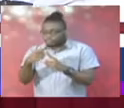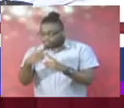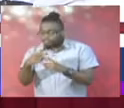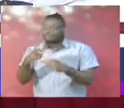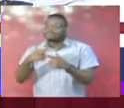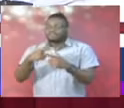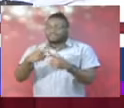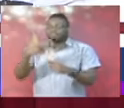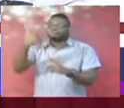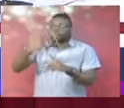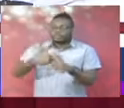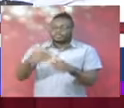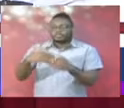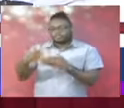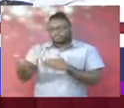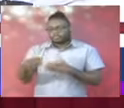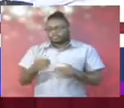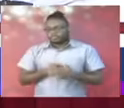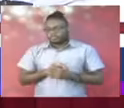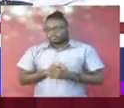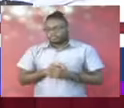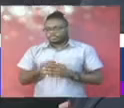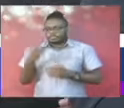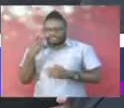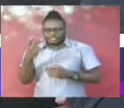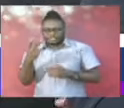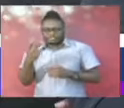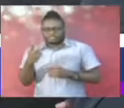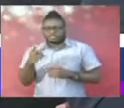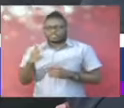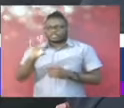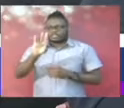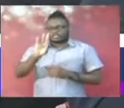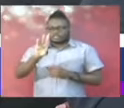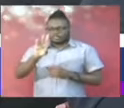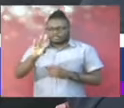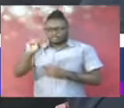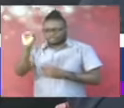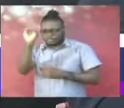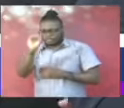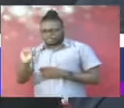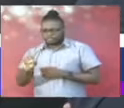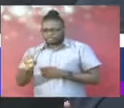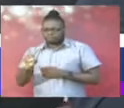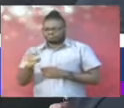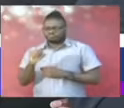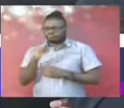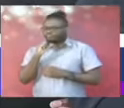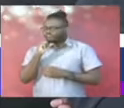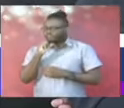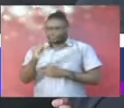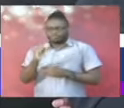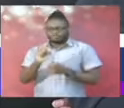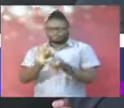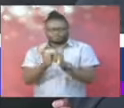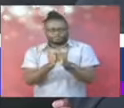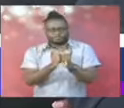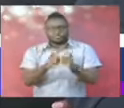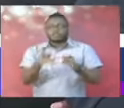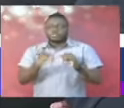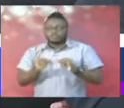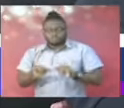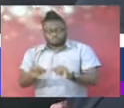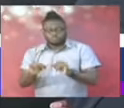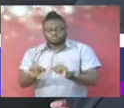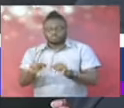so that we had noted earlier on when we did that update. It hasn't really increased or changed. And as we